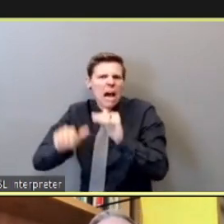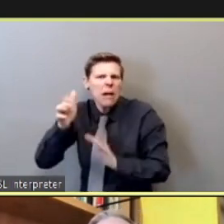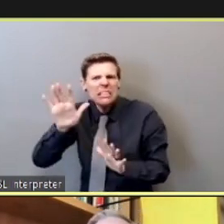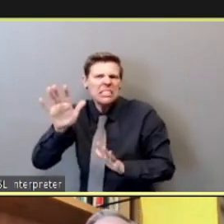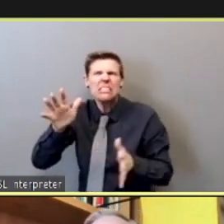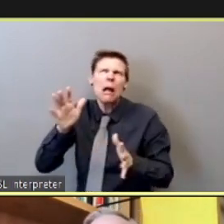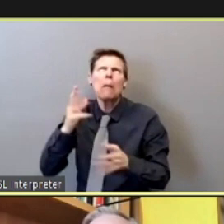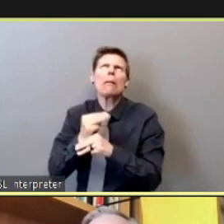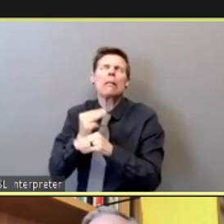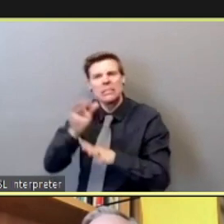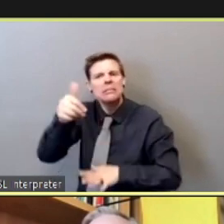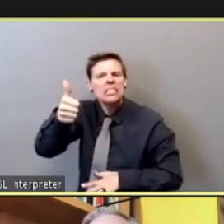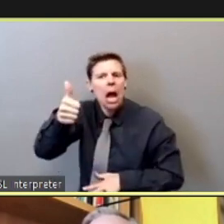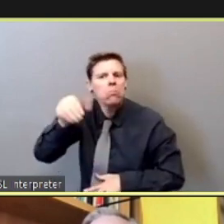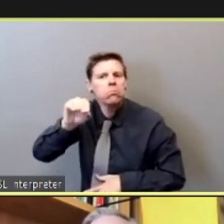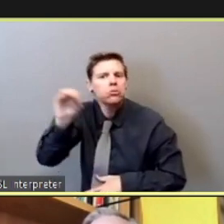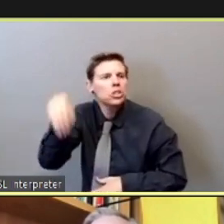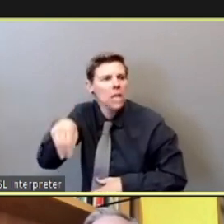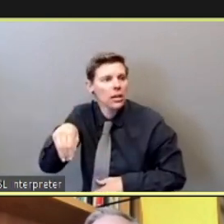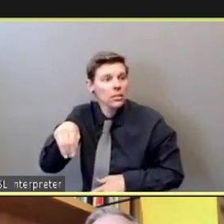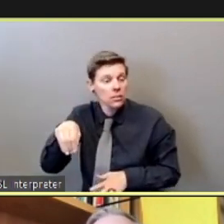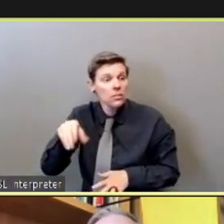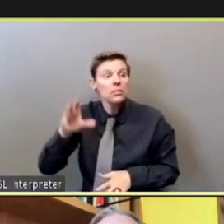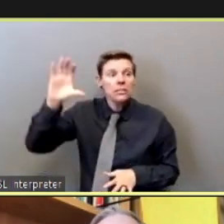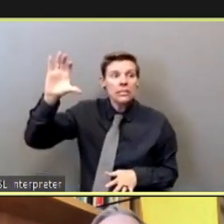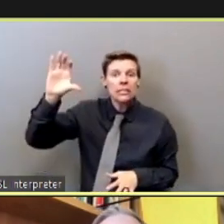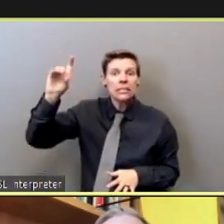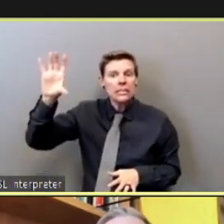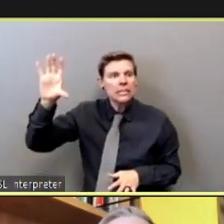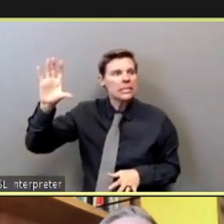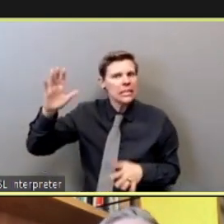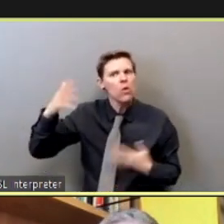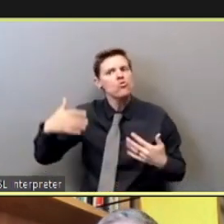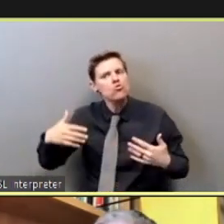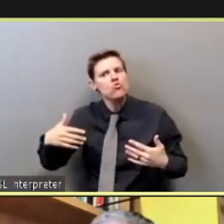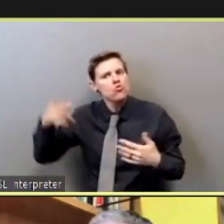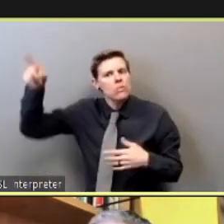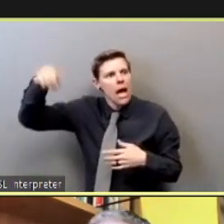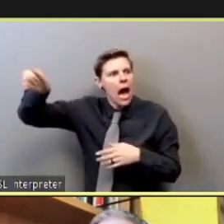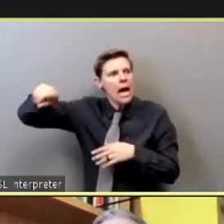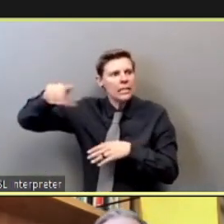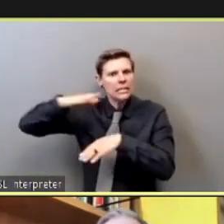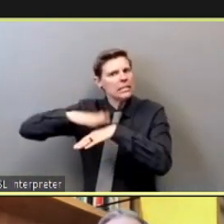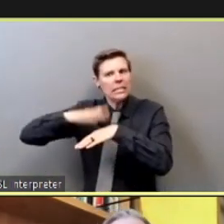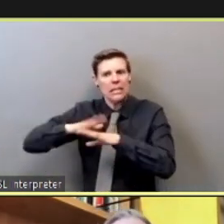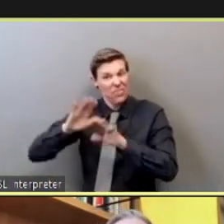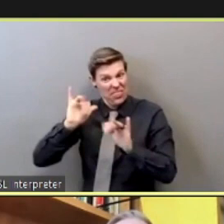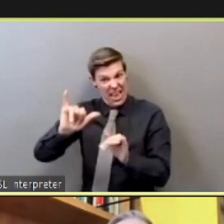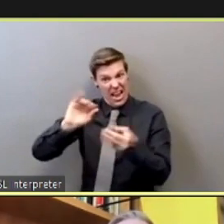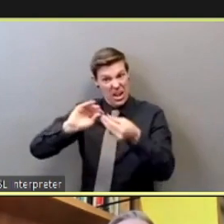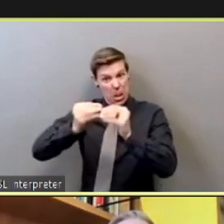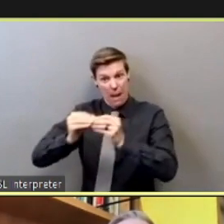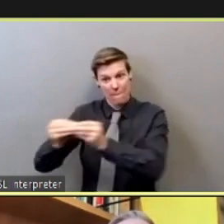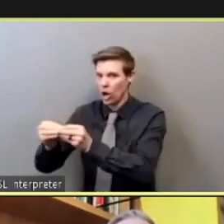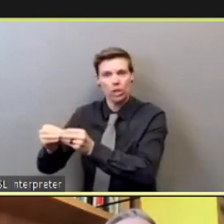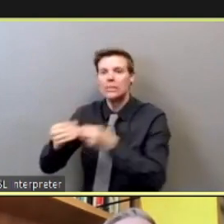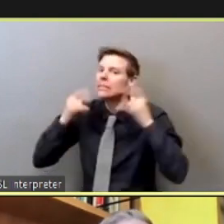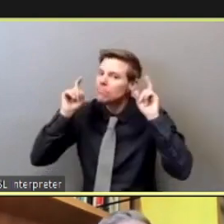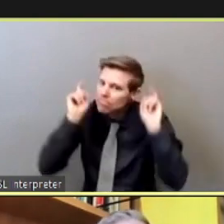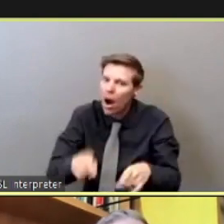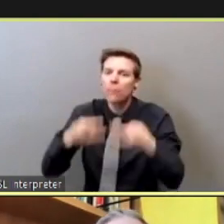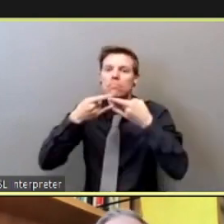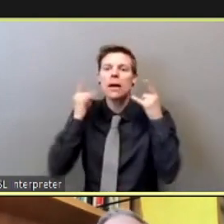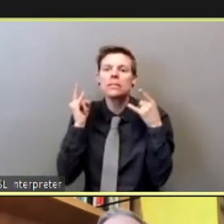so, you know, CDC further advising states not to end mask mandates. So please don't take your